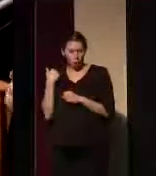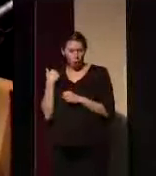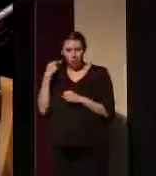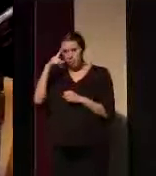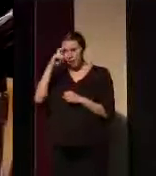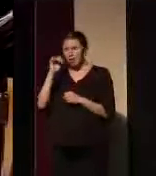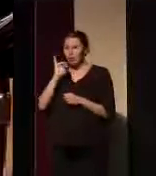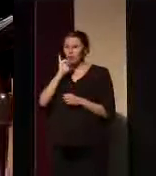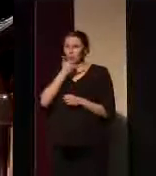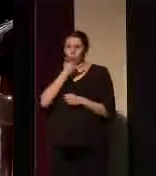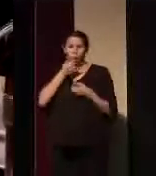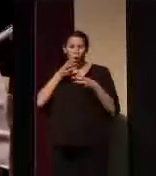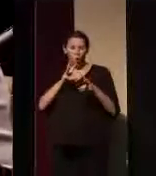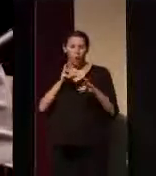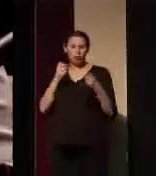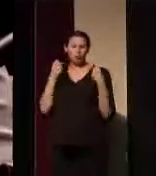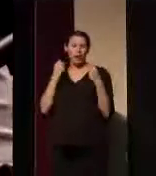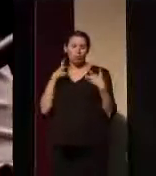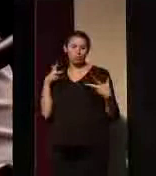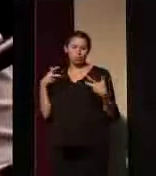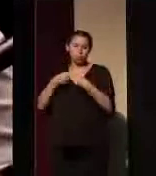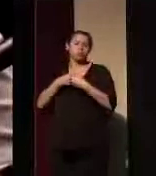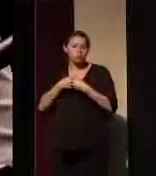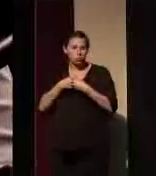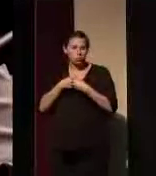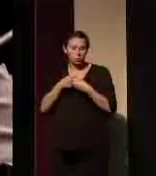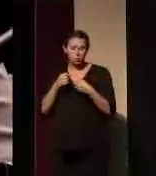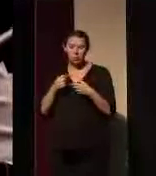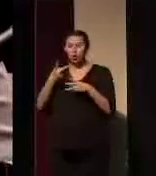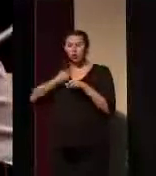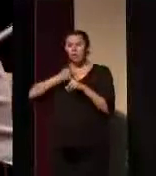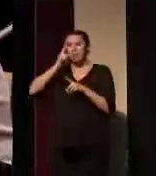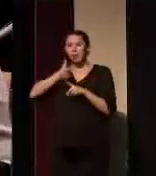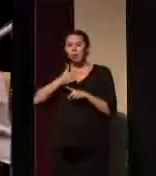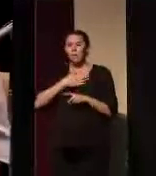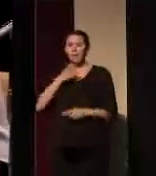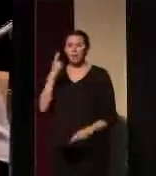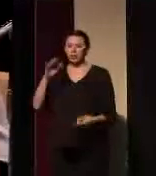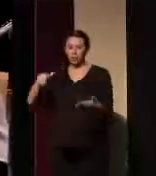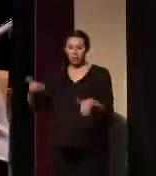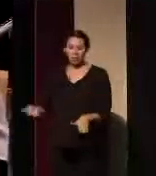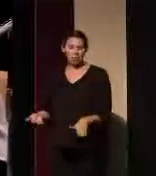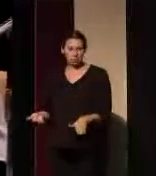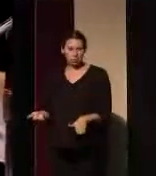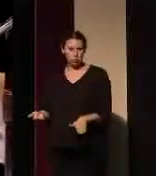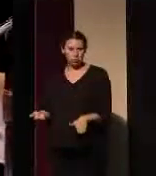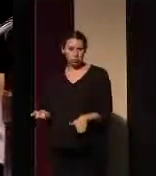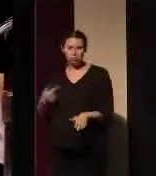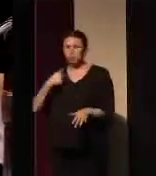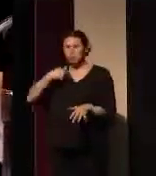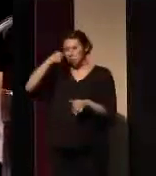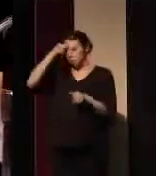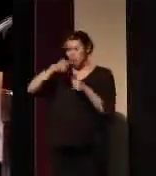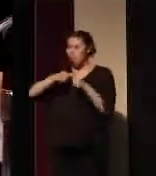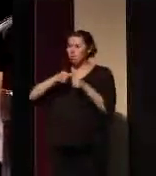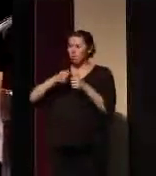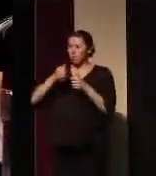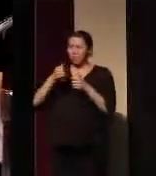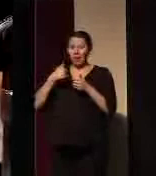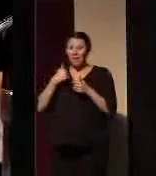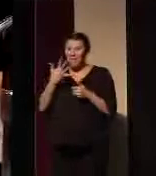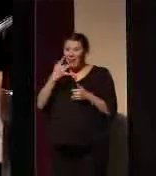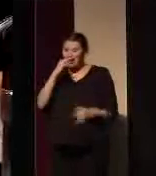that. I'm sorry. I go to work every day trying to remember to update my will. I've got